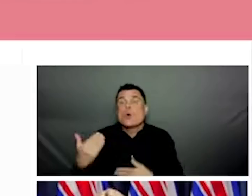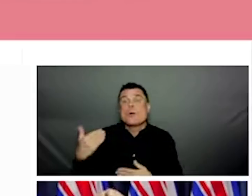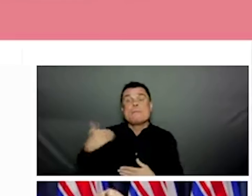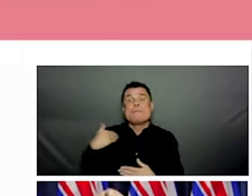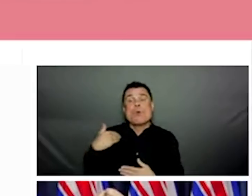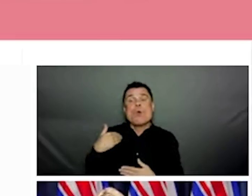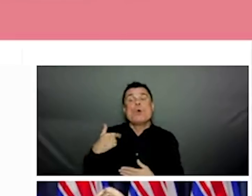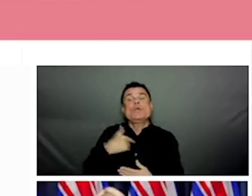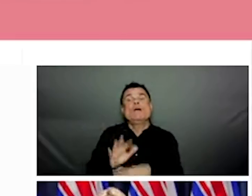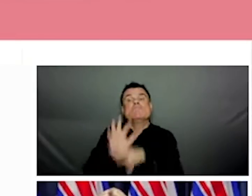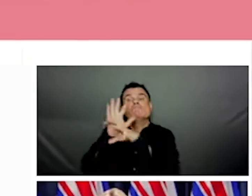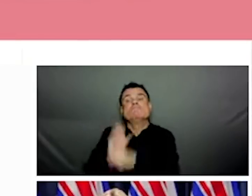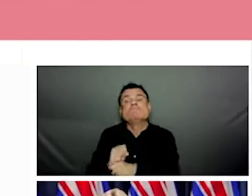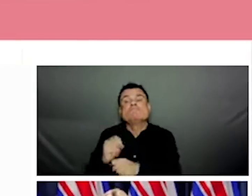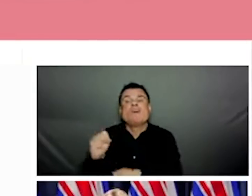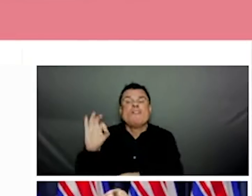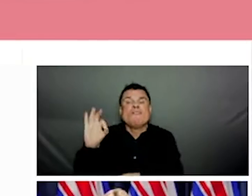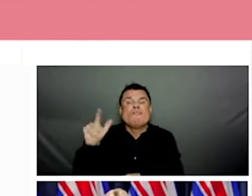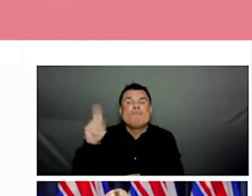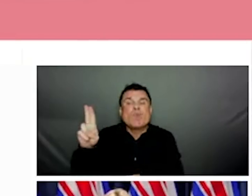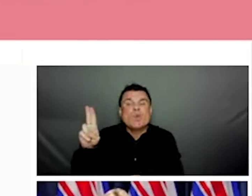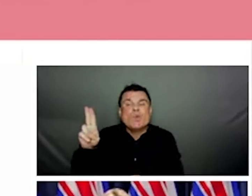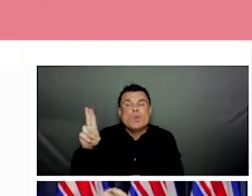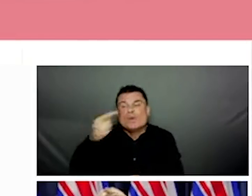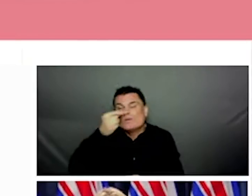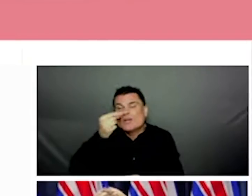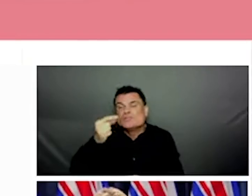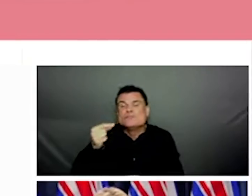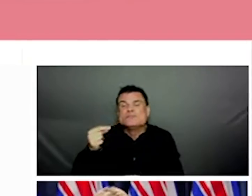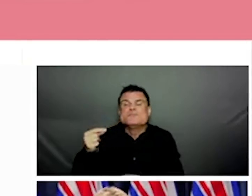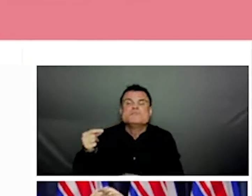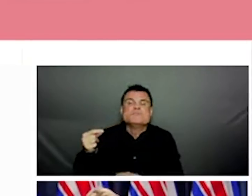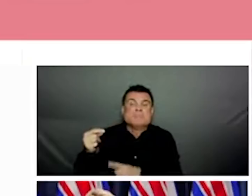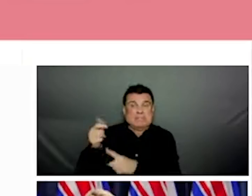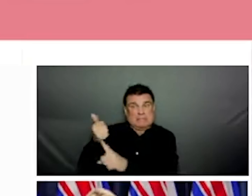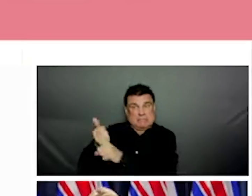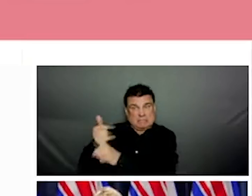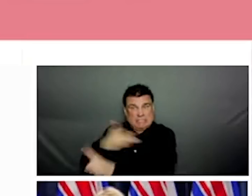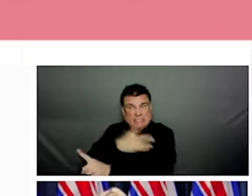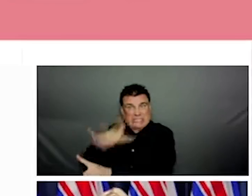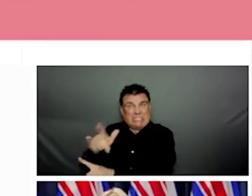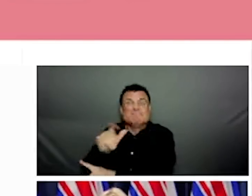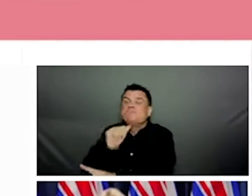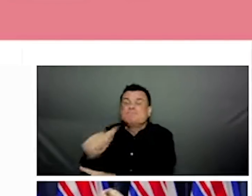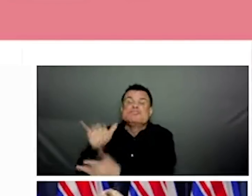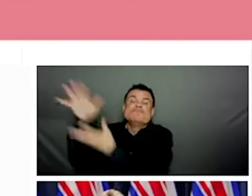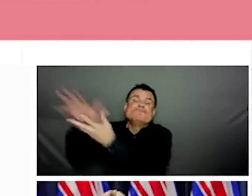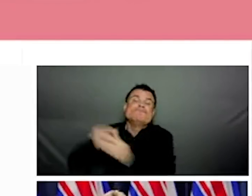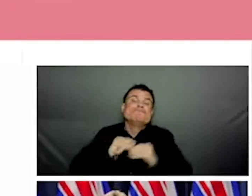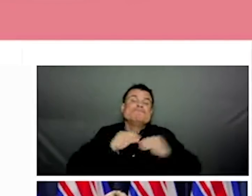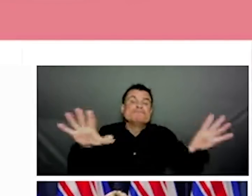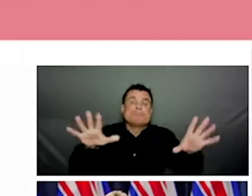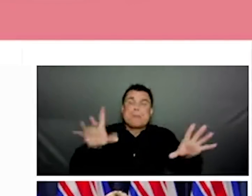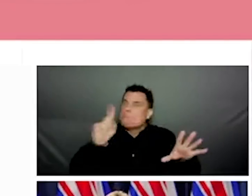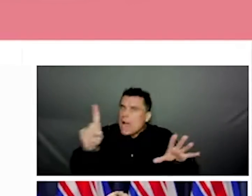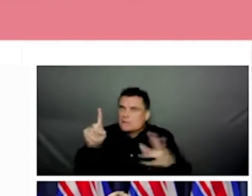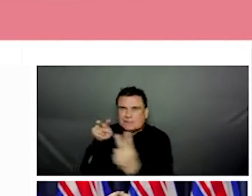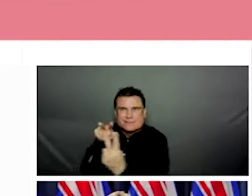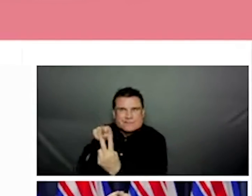being able to work with liquid nitrogen, the thermal containers, which are quite heavy, and how do you get them from one place to